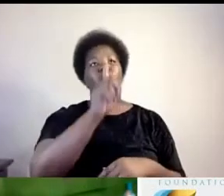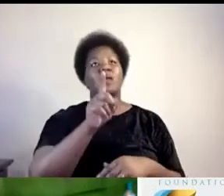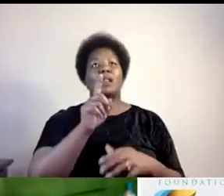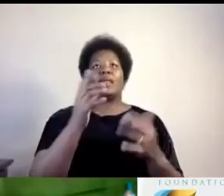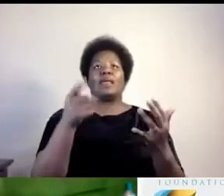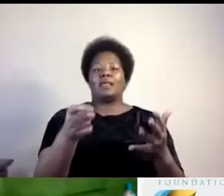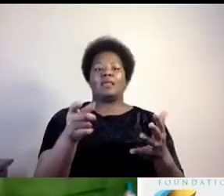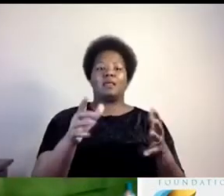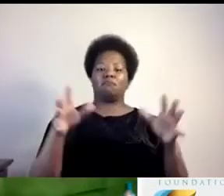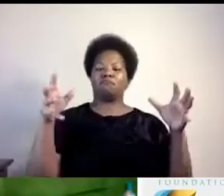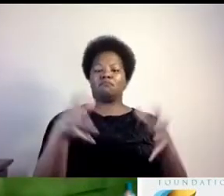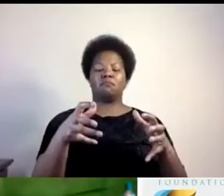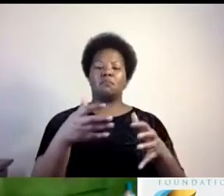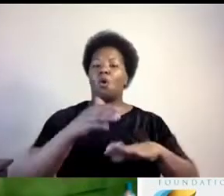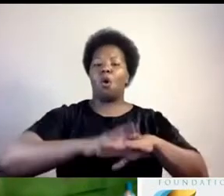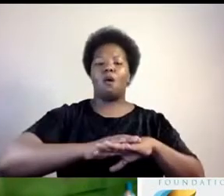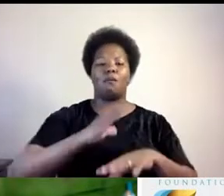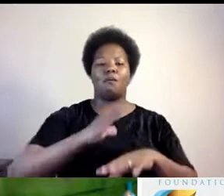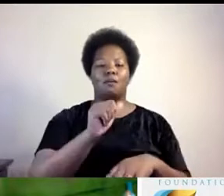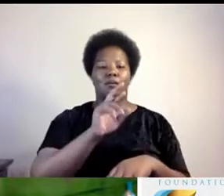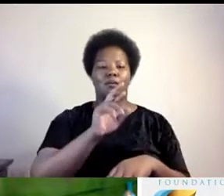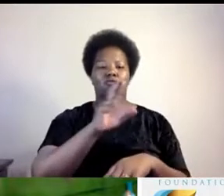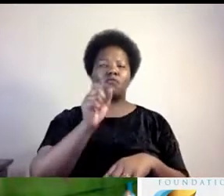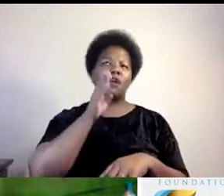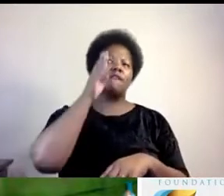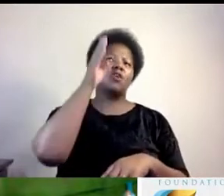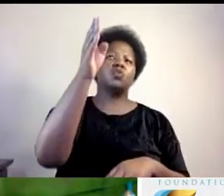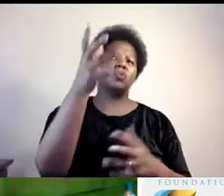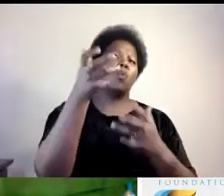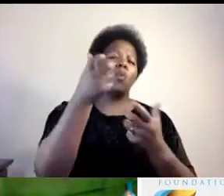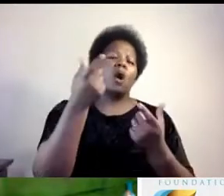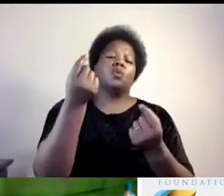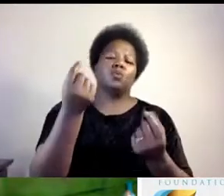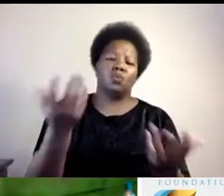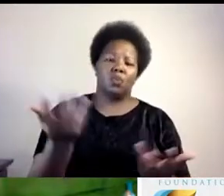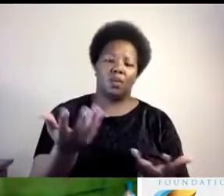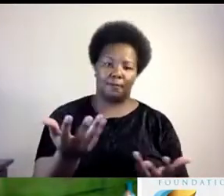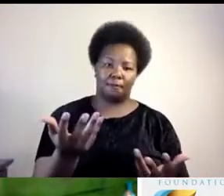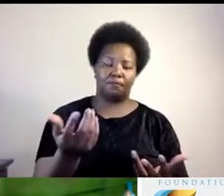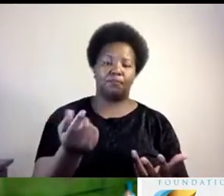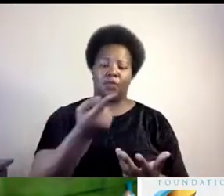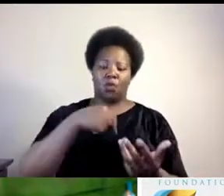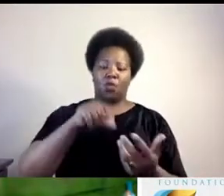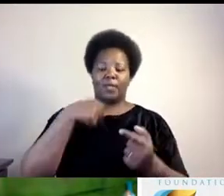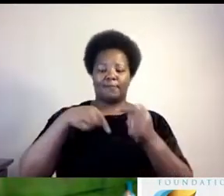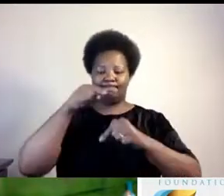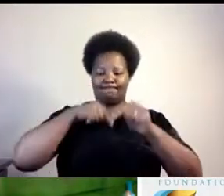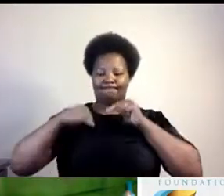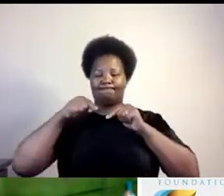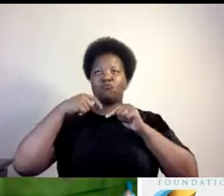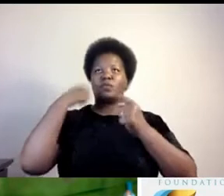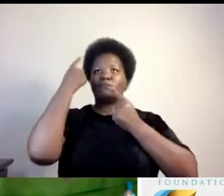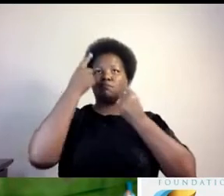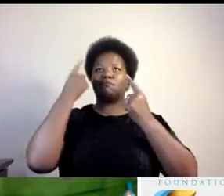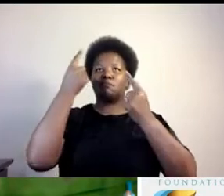career service. And so we really needed to pause and really think, what are the purchase